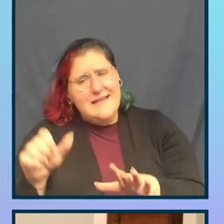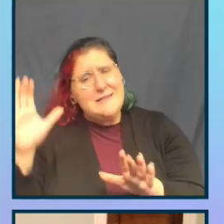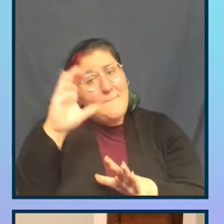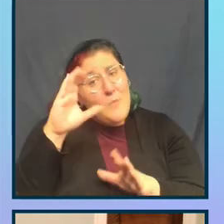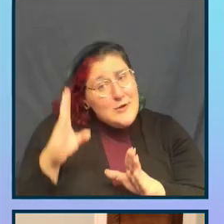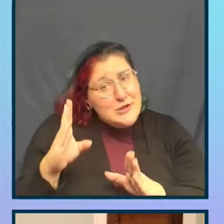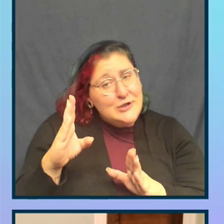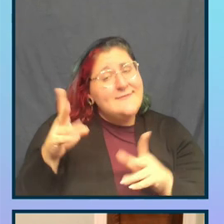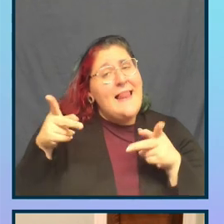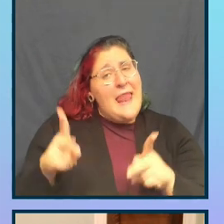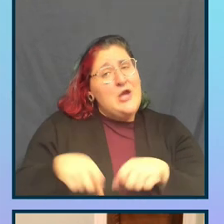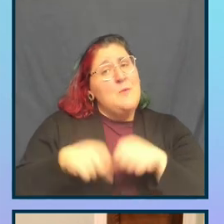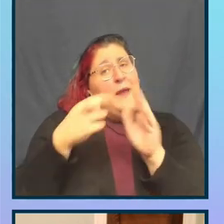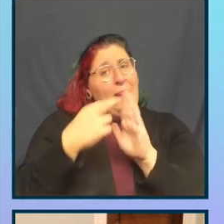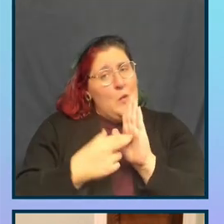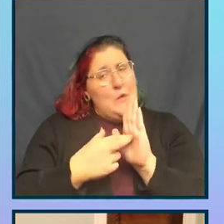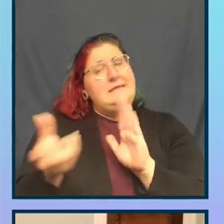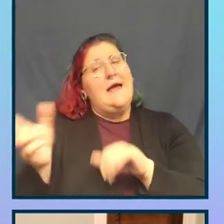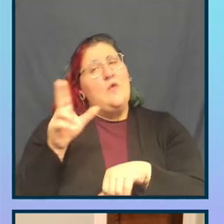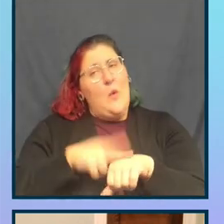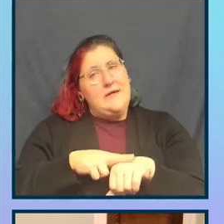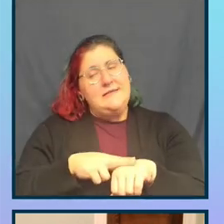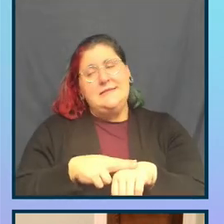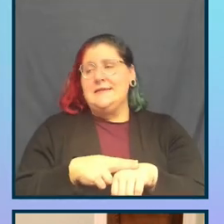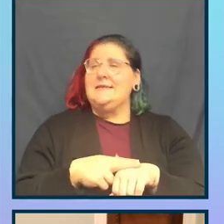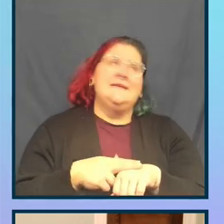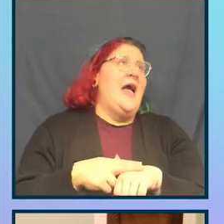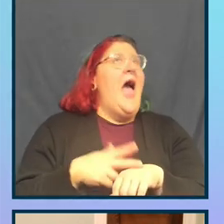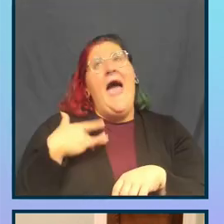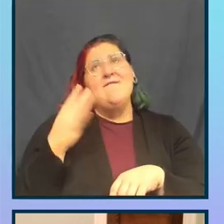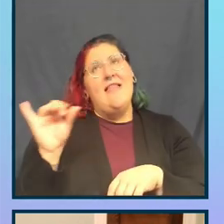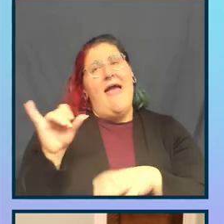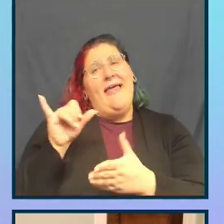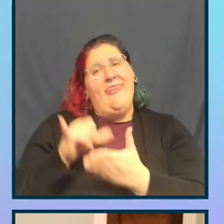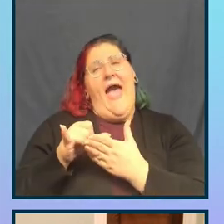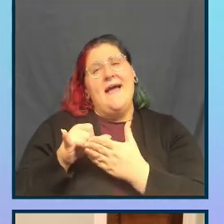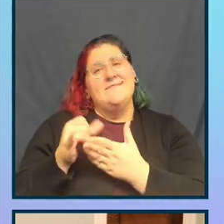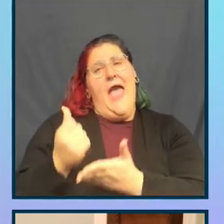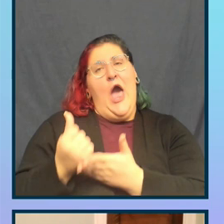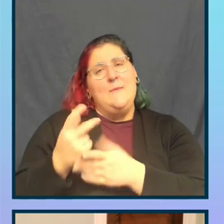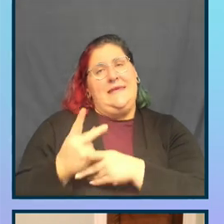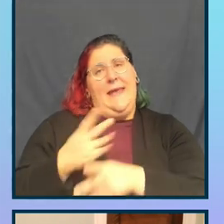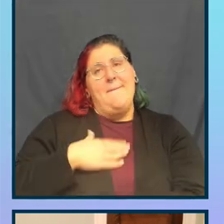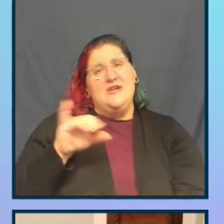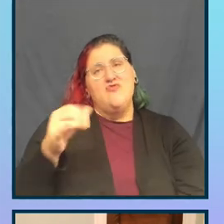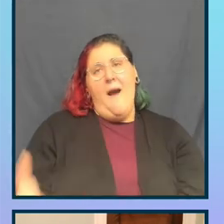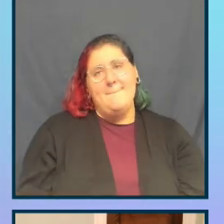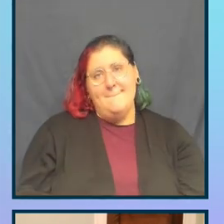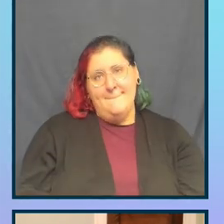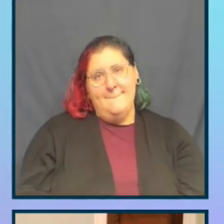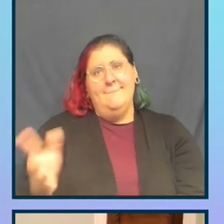time. I feel like it's my job security sometimes. But when you, as a developer, break the rules